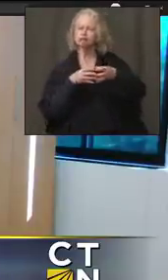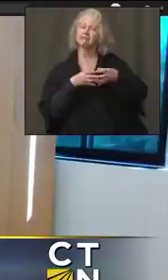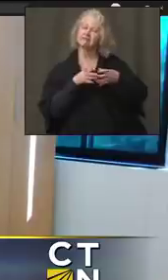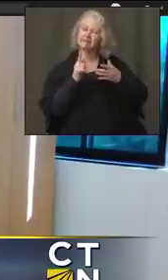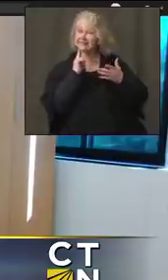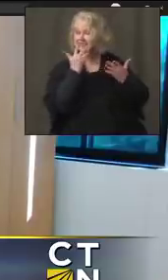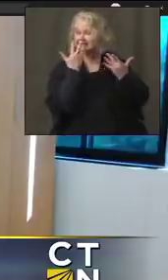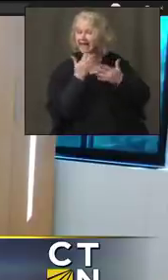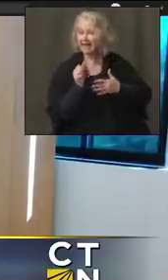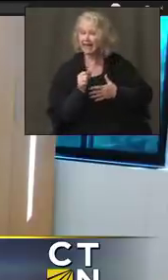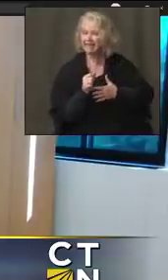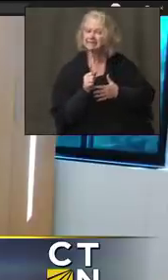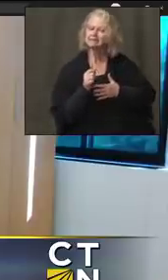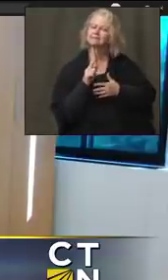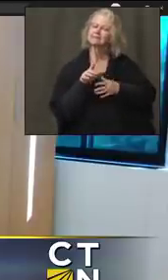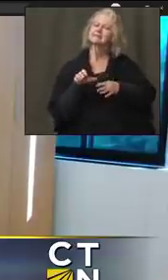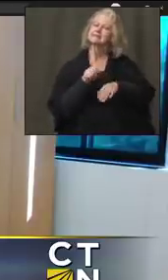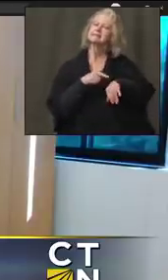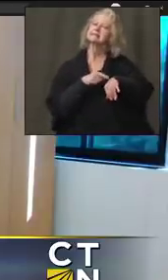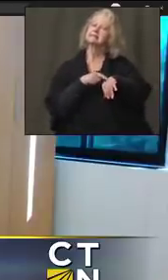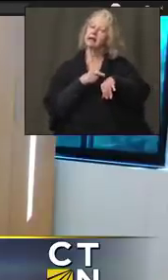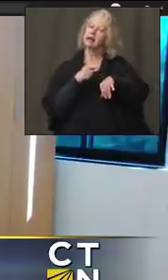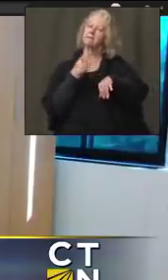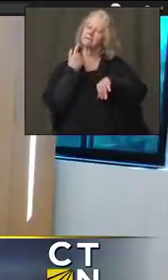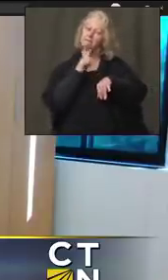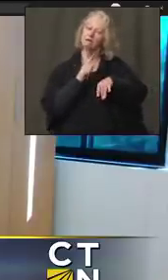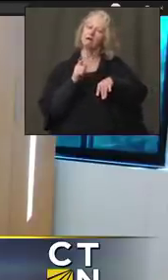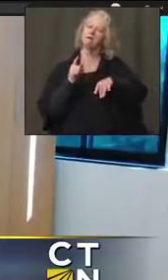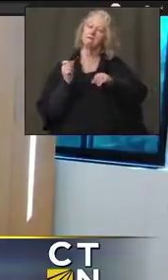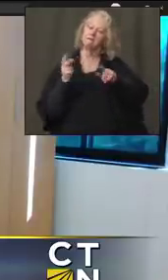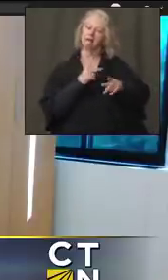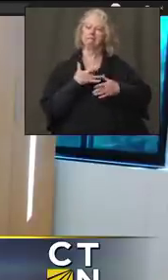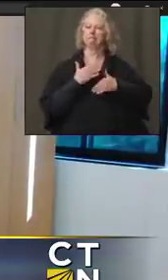indeed, but it's going to take a while for that to come back.